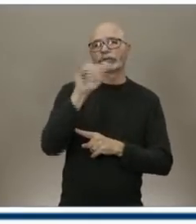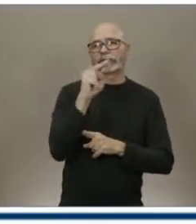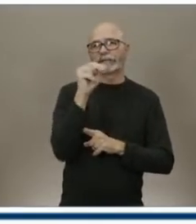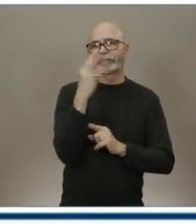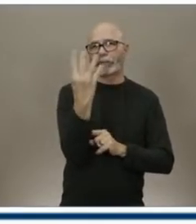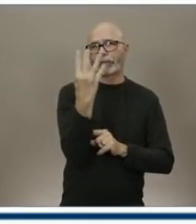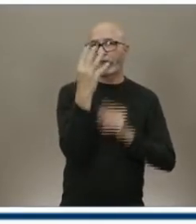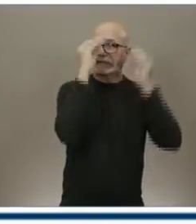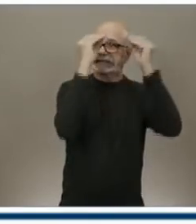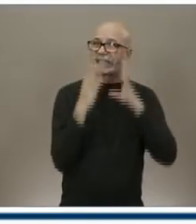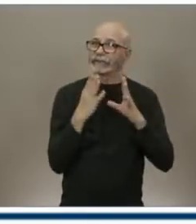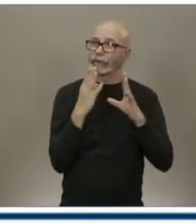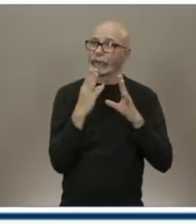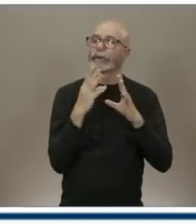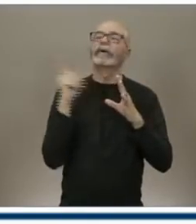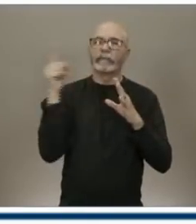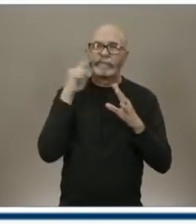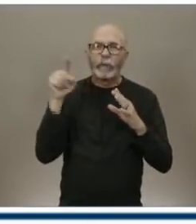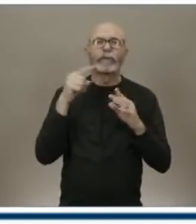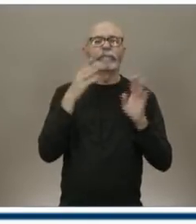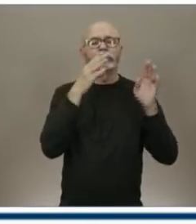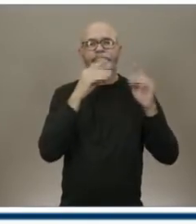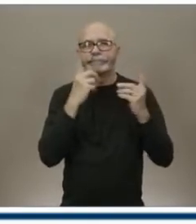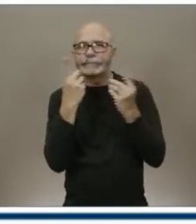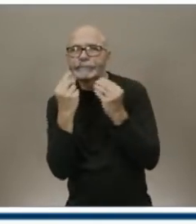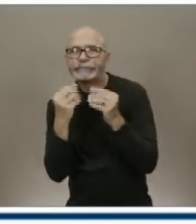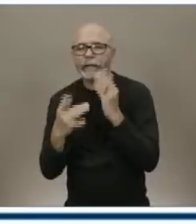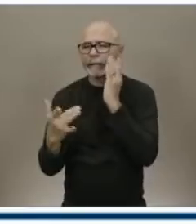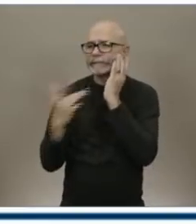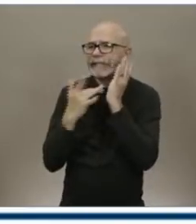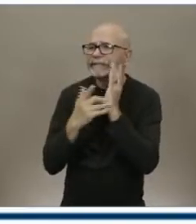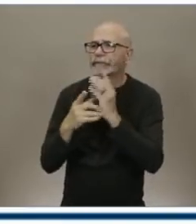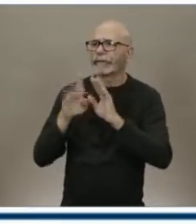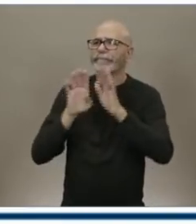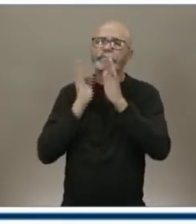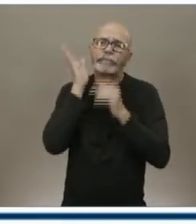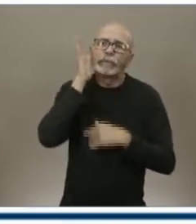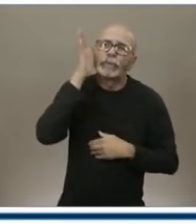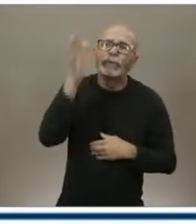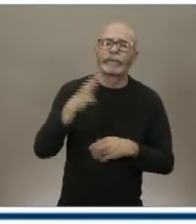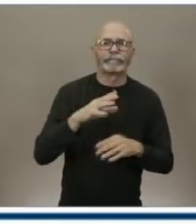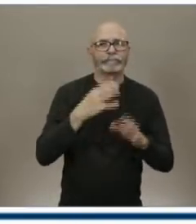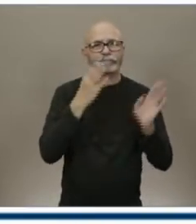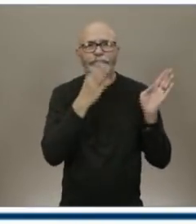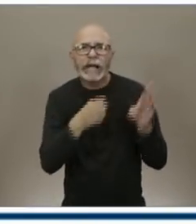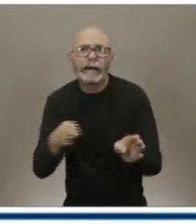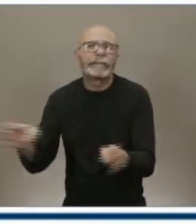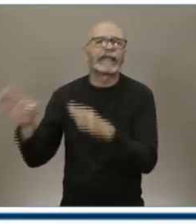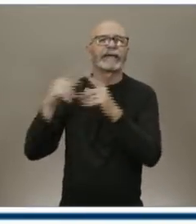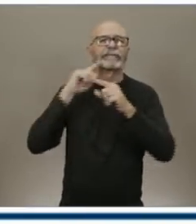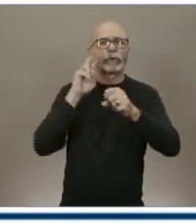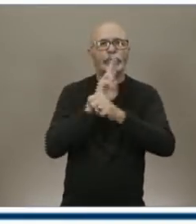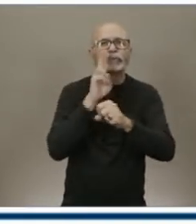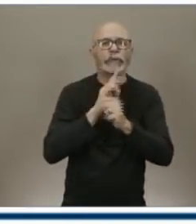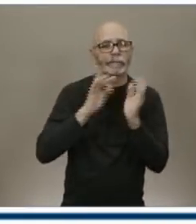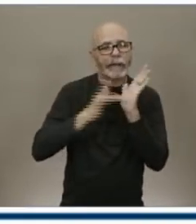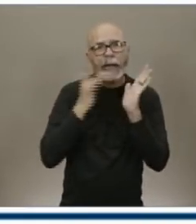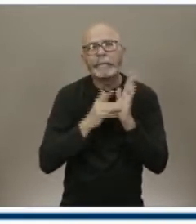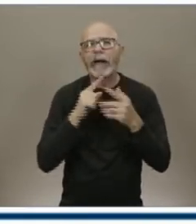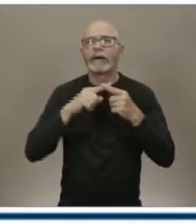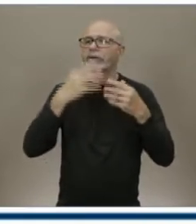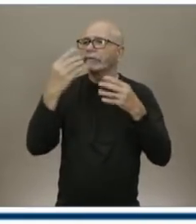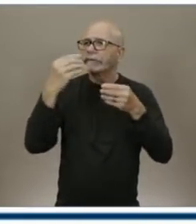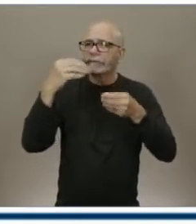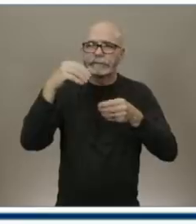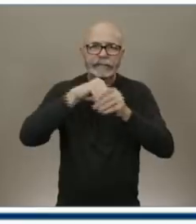of technology in our schools. Dr. Strang. Thank you, Premier, and good afternoon, everybody. So, as the Premier